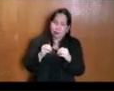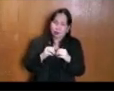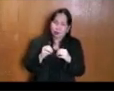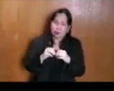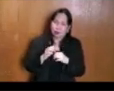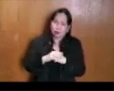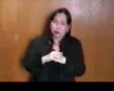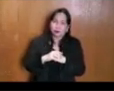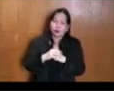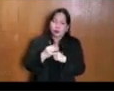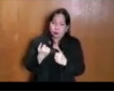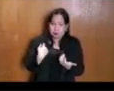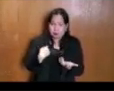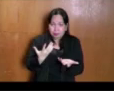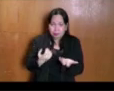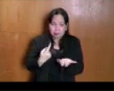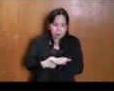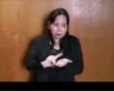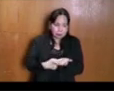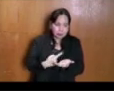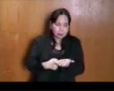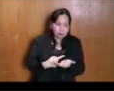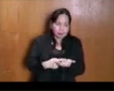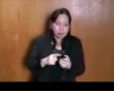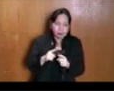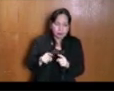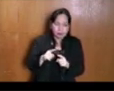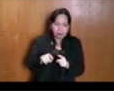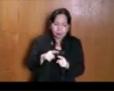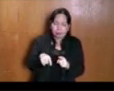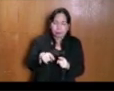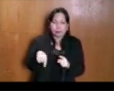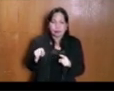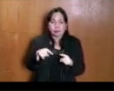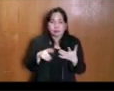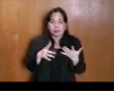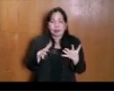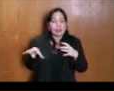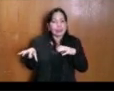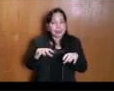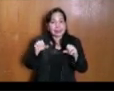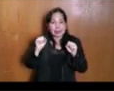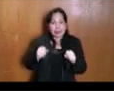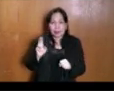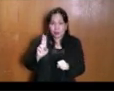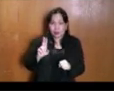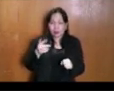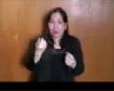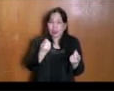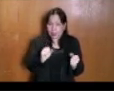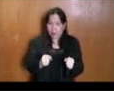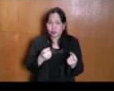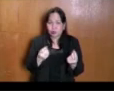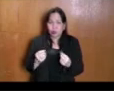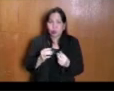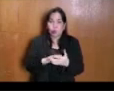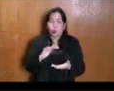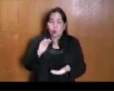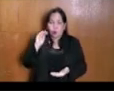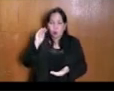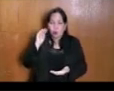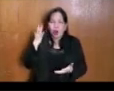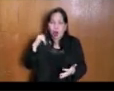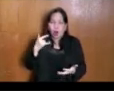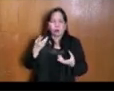So now I want to talk to you about different axes of action that we can our approaches to addressing climate